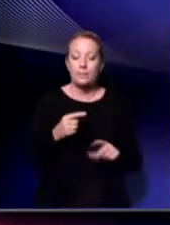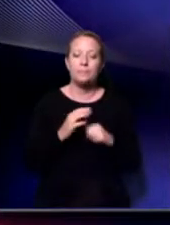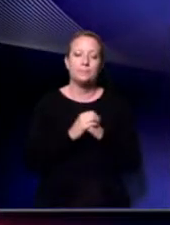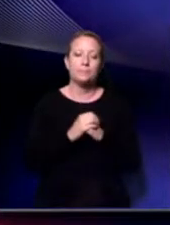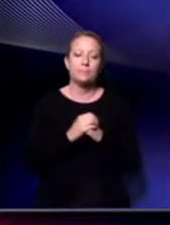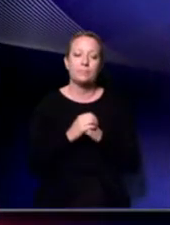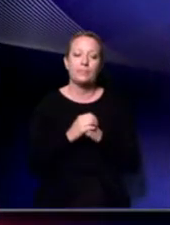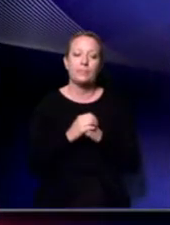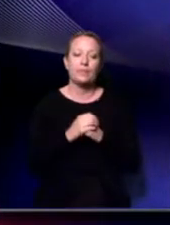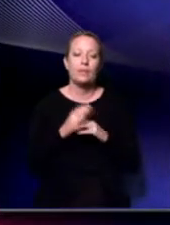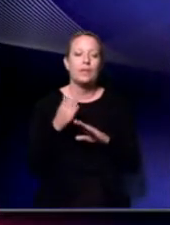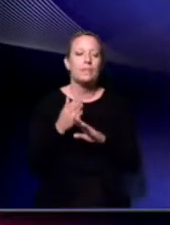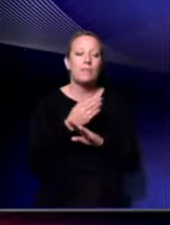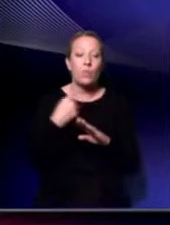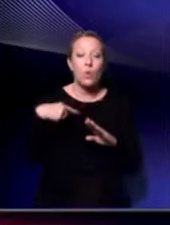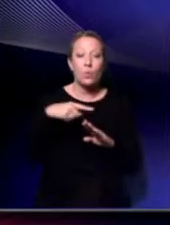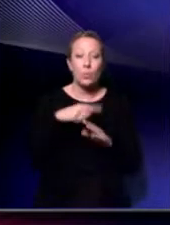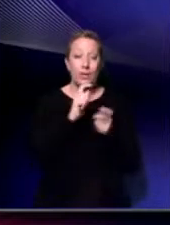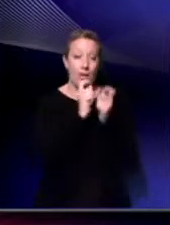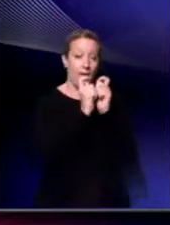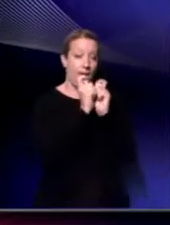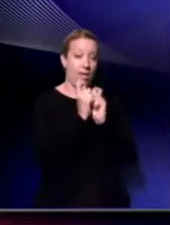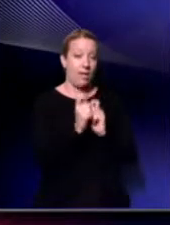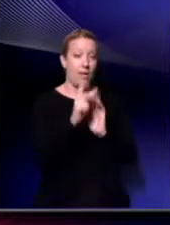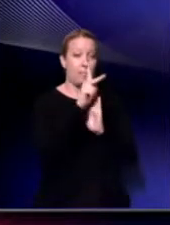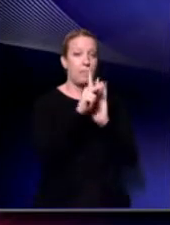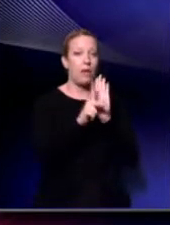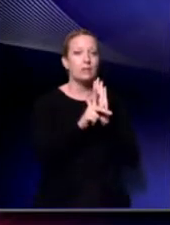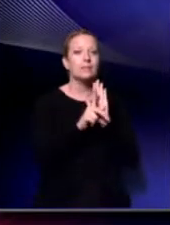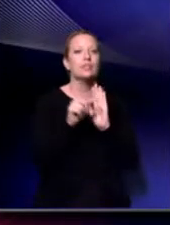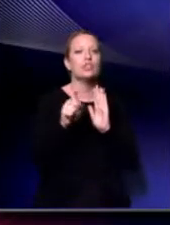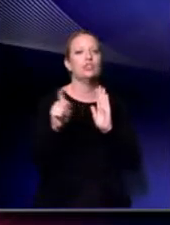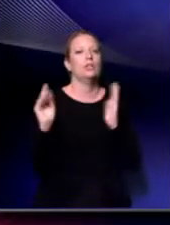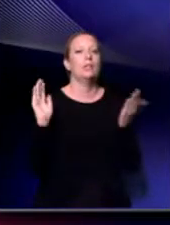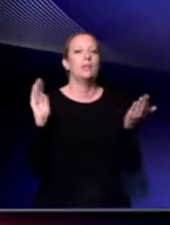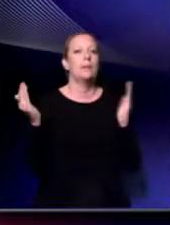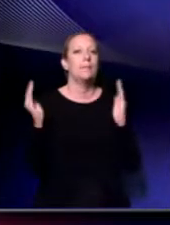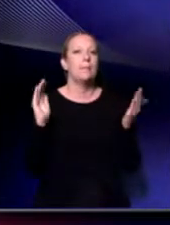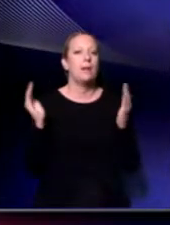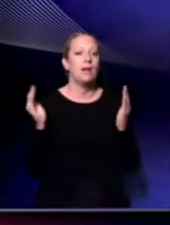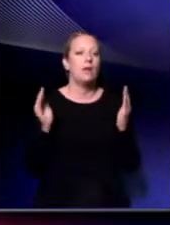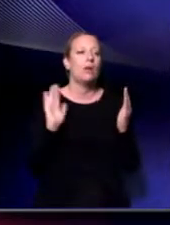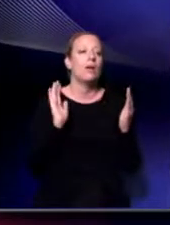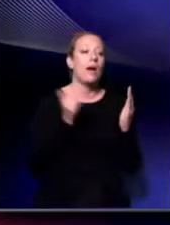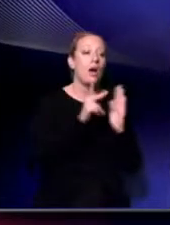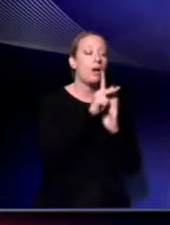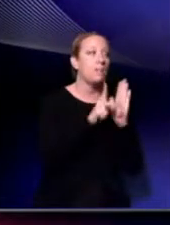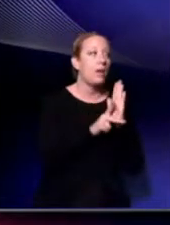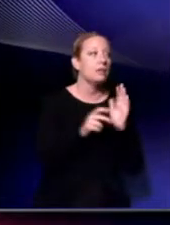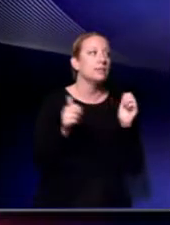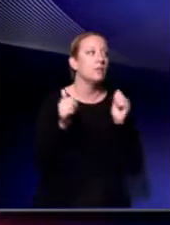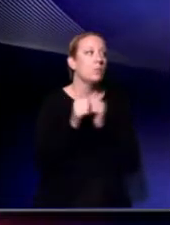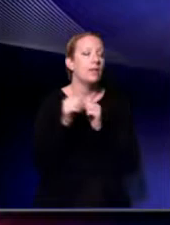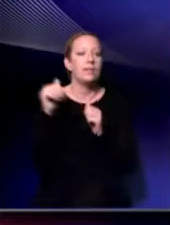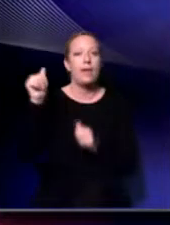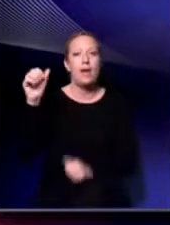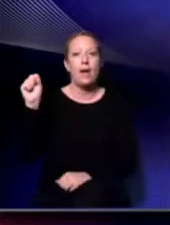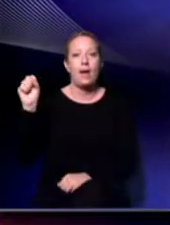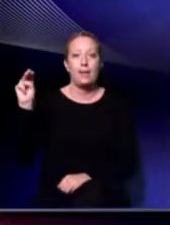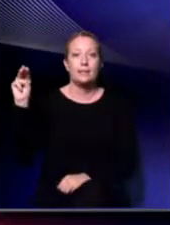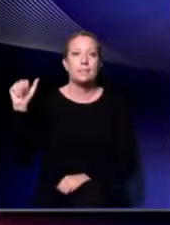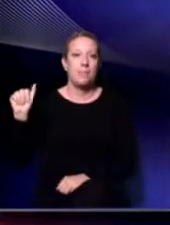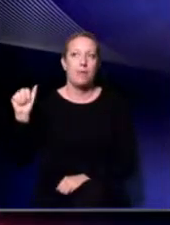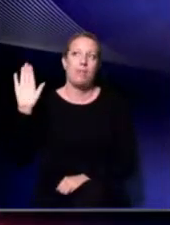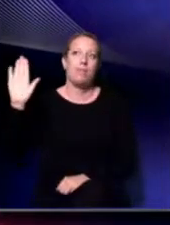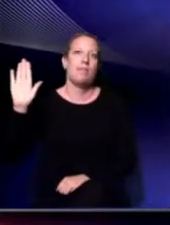undertake any policy editing, we should compare our policies to the ASBA model policies and identify